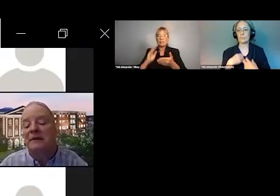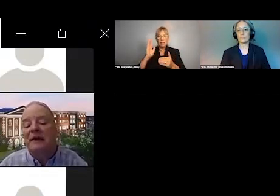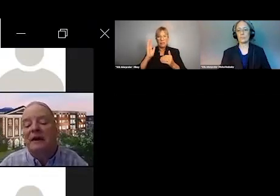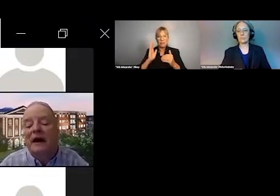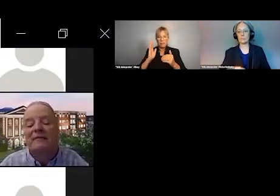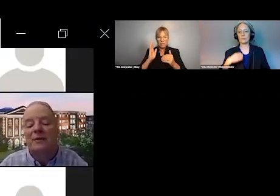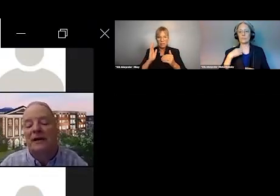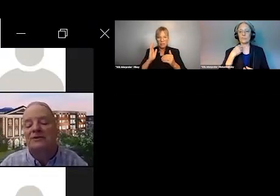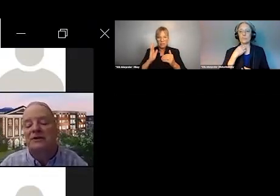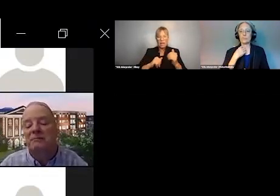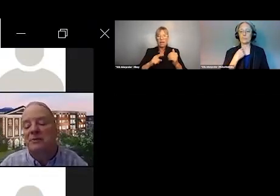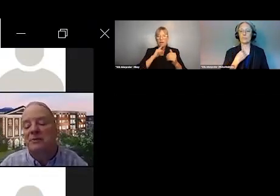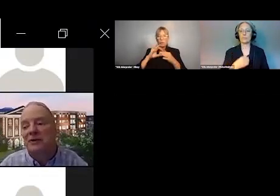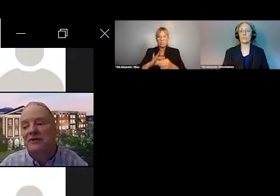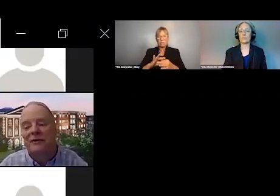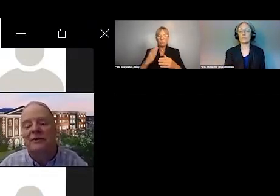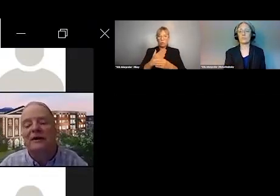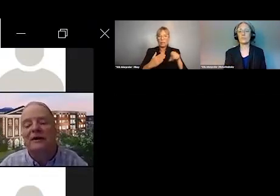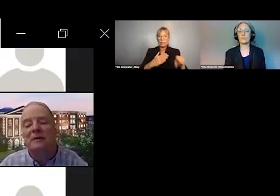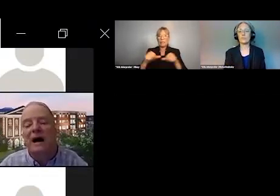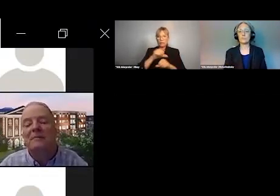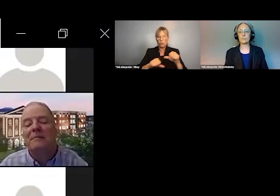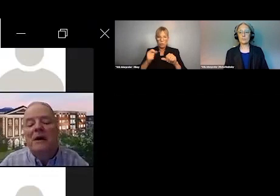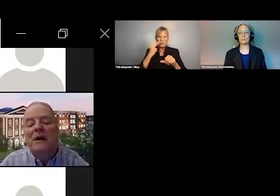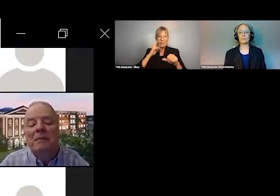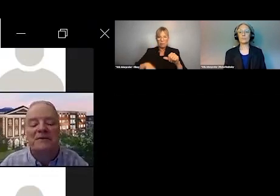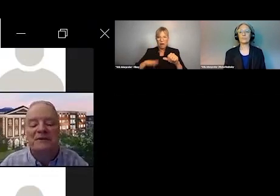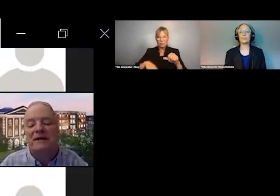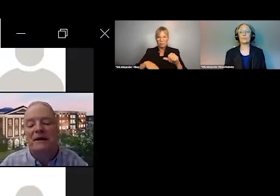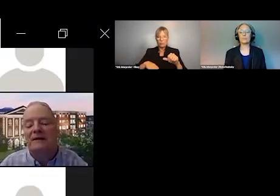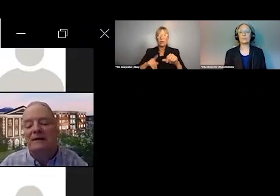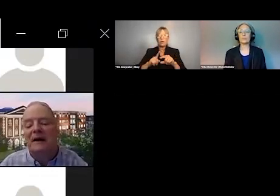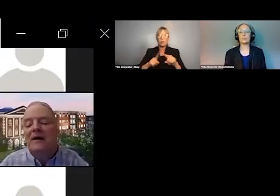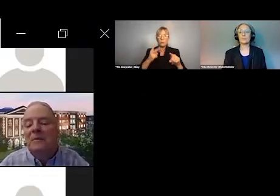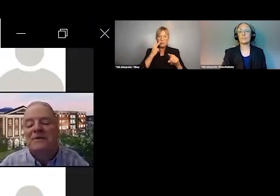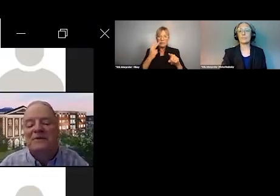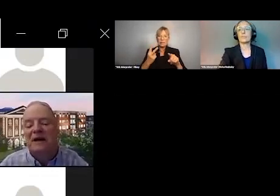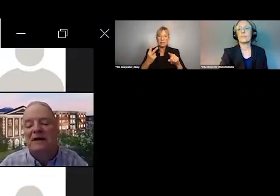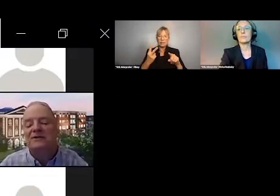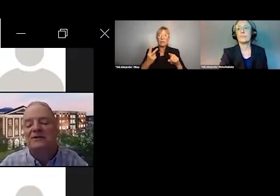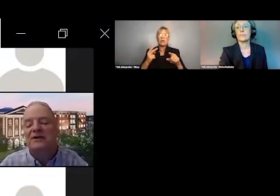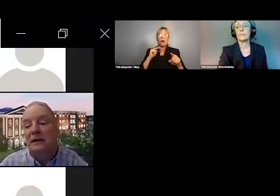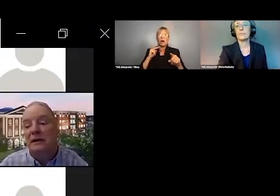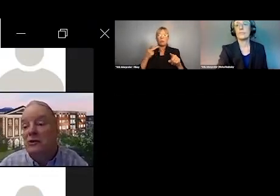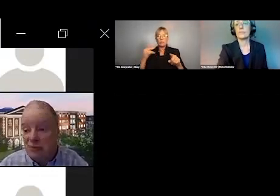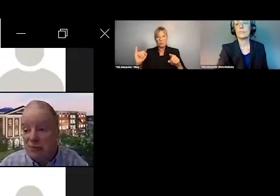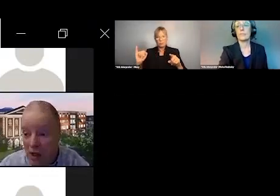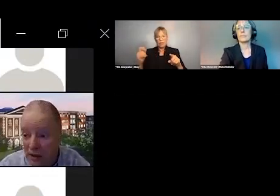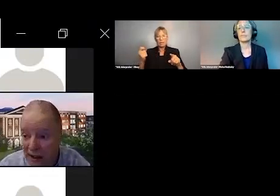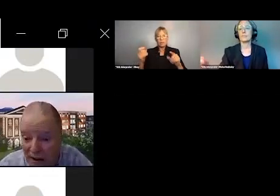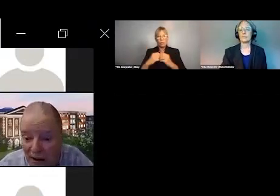is of the relationship between each other. You see at the bottom, but you see that perceived isolation a little